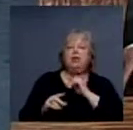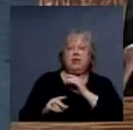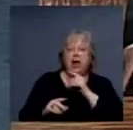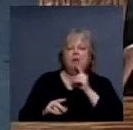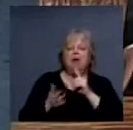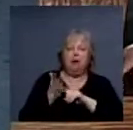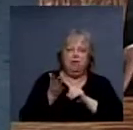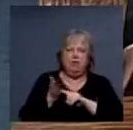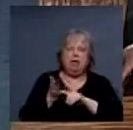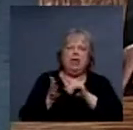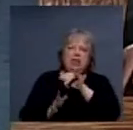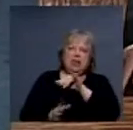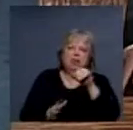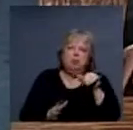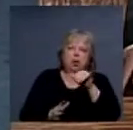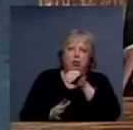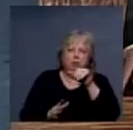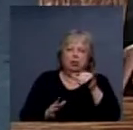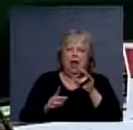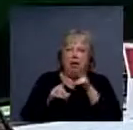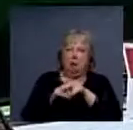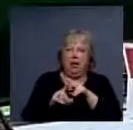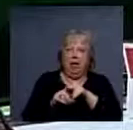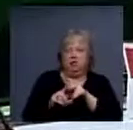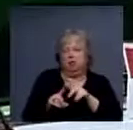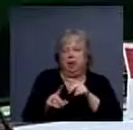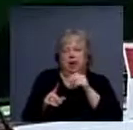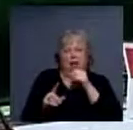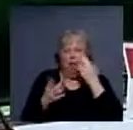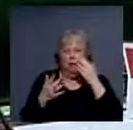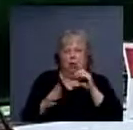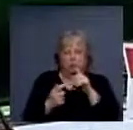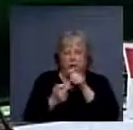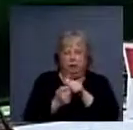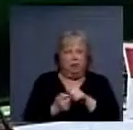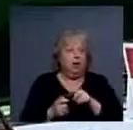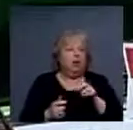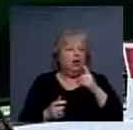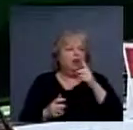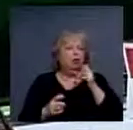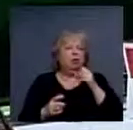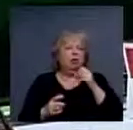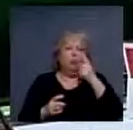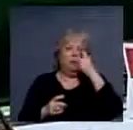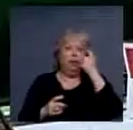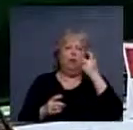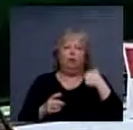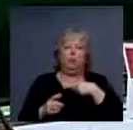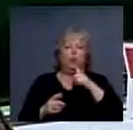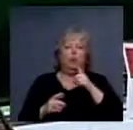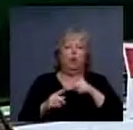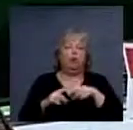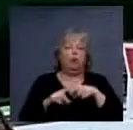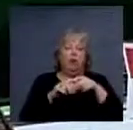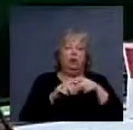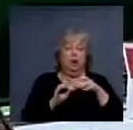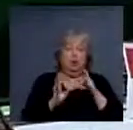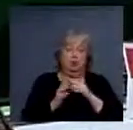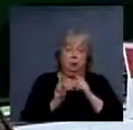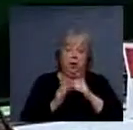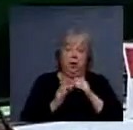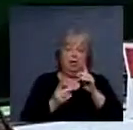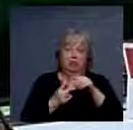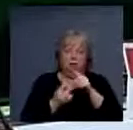I just don't know. Okay. Mr. Moore, since we're going to recess the meeting till next week, could perhaps the